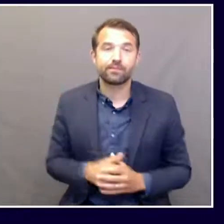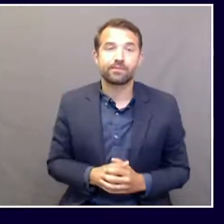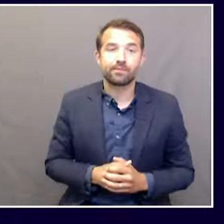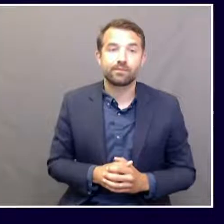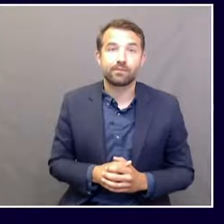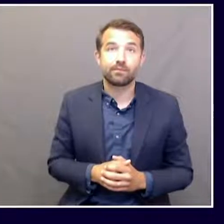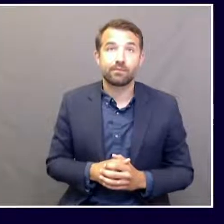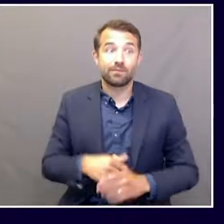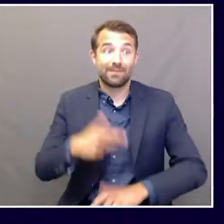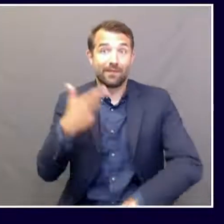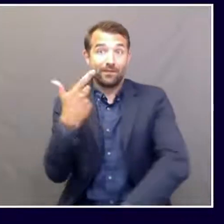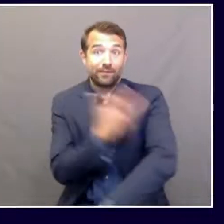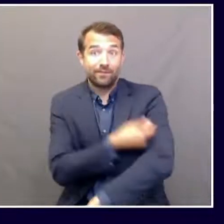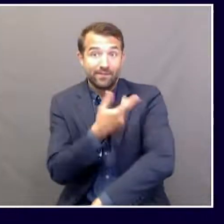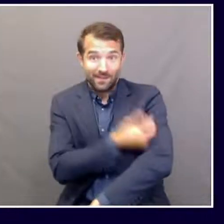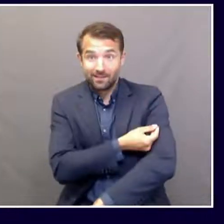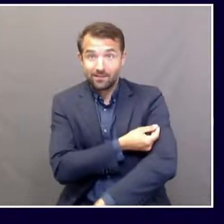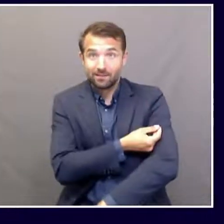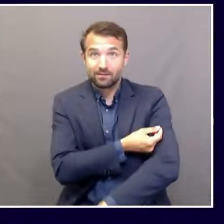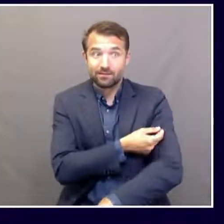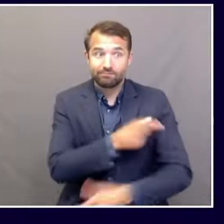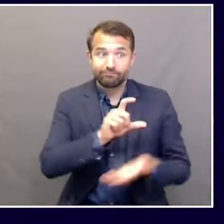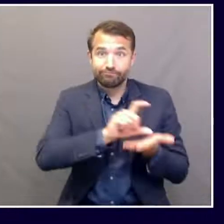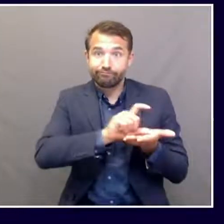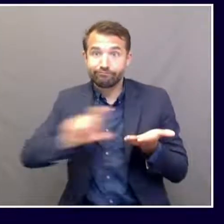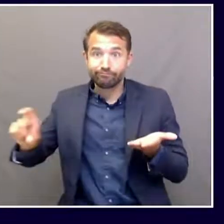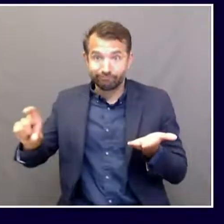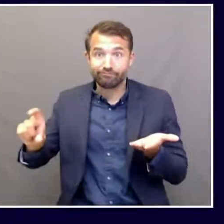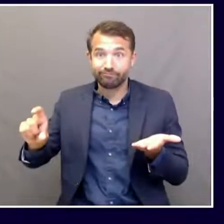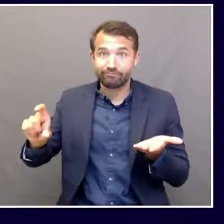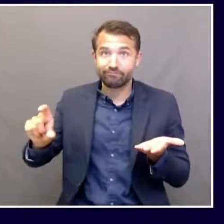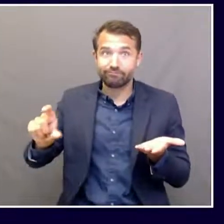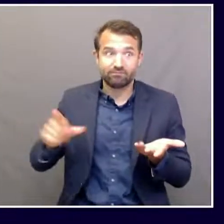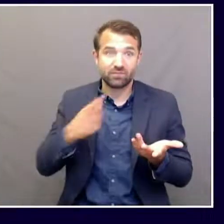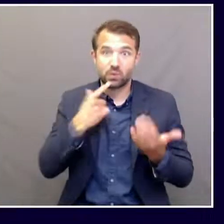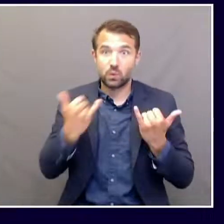and vaccinations, as of this morning,